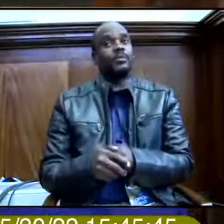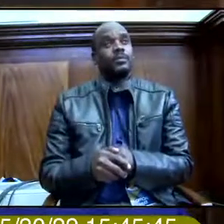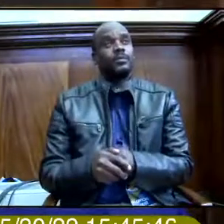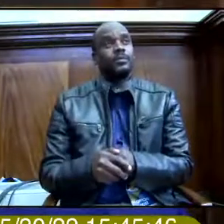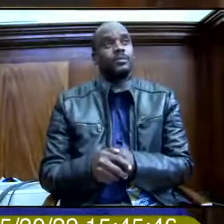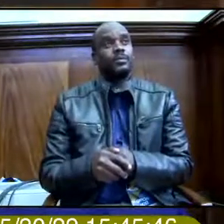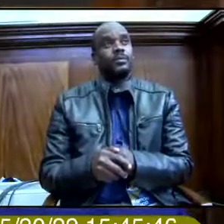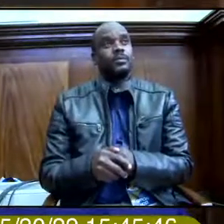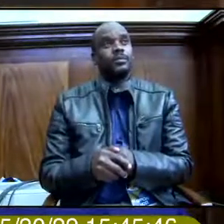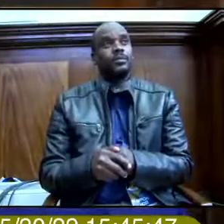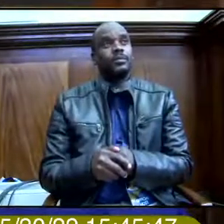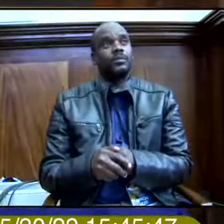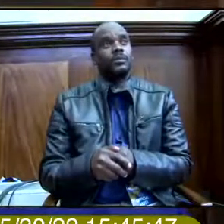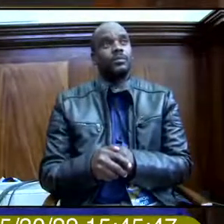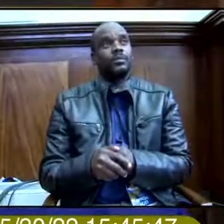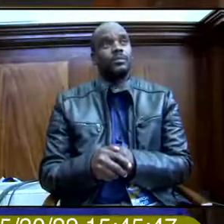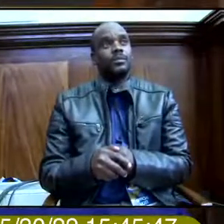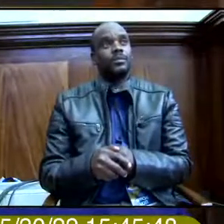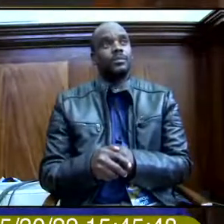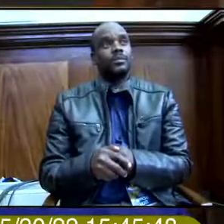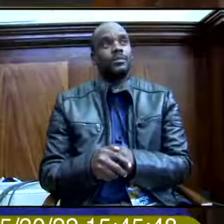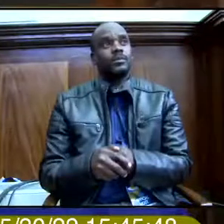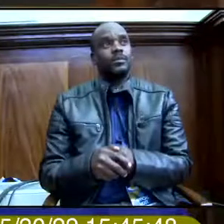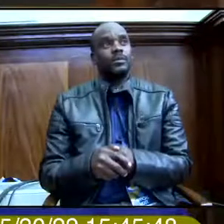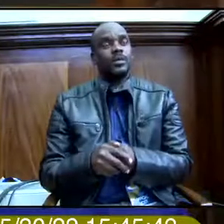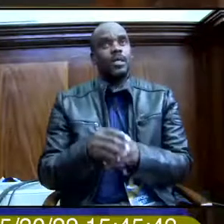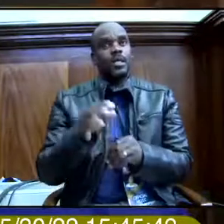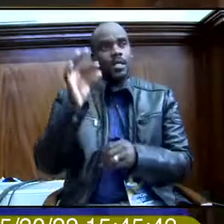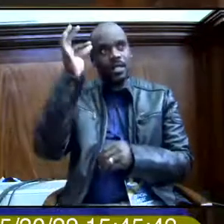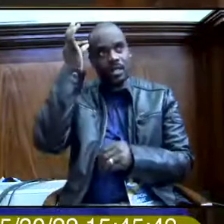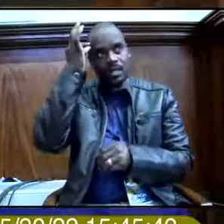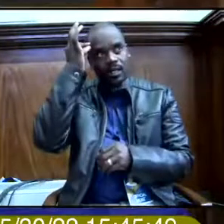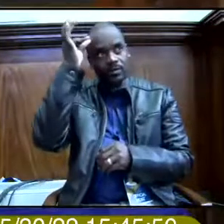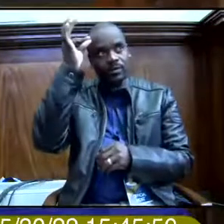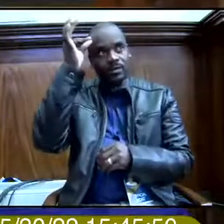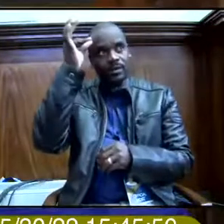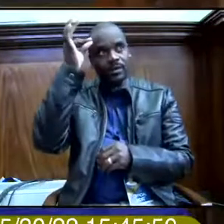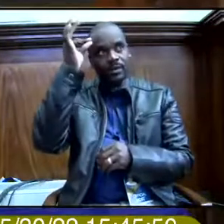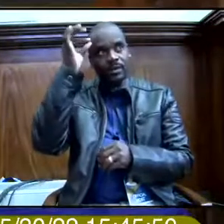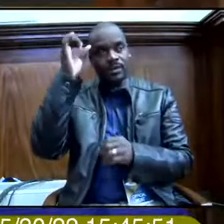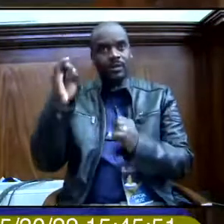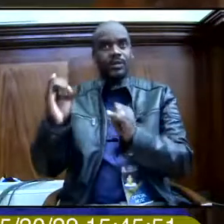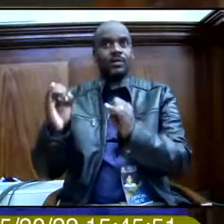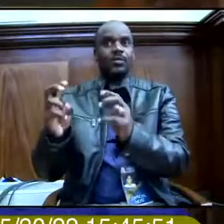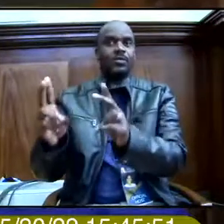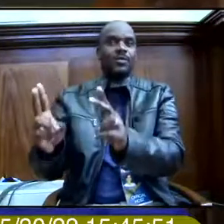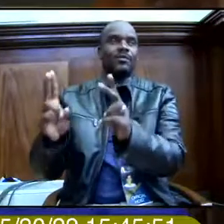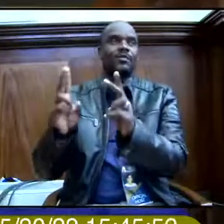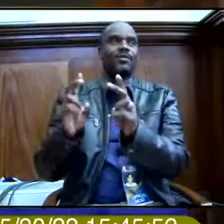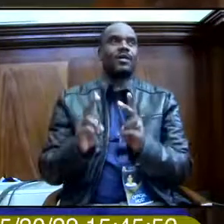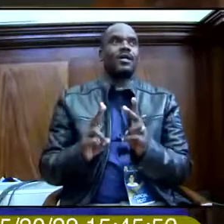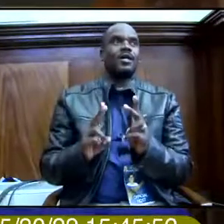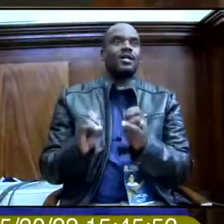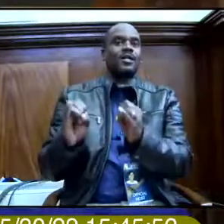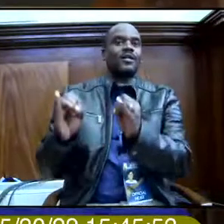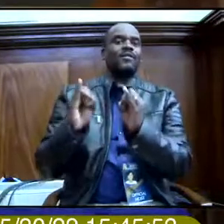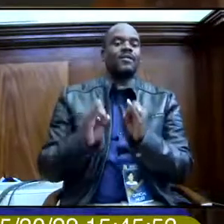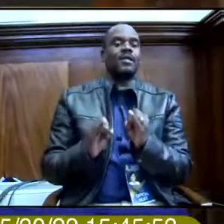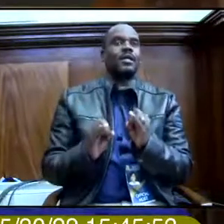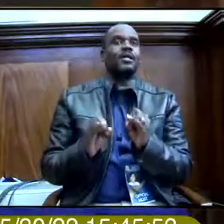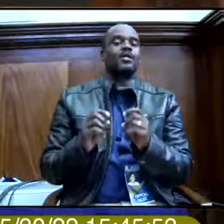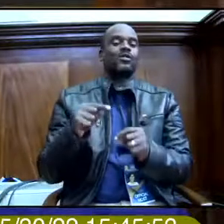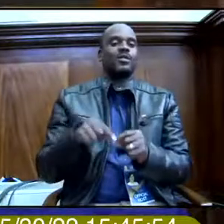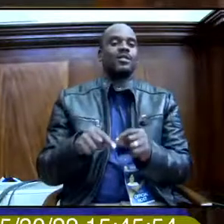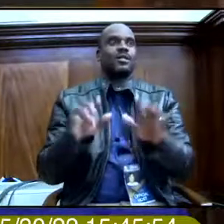i believe for the government to invite us in this parliament is to ensure